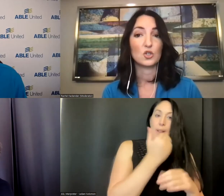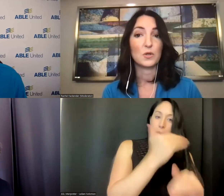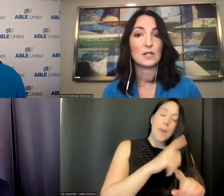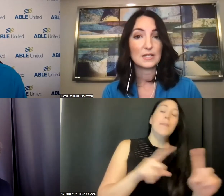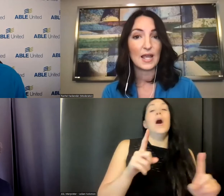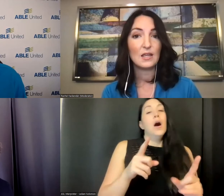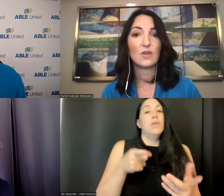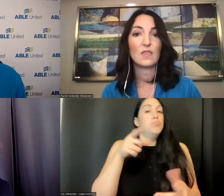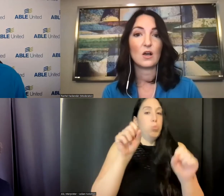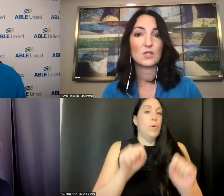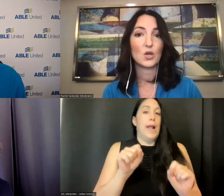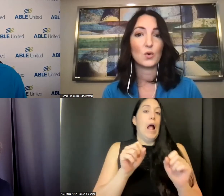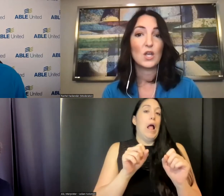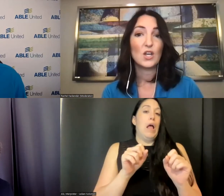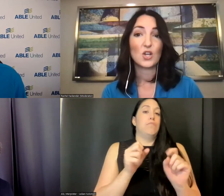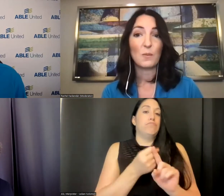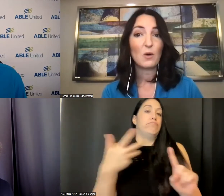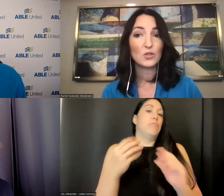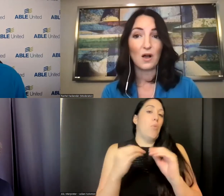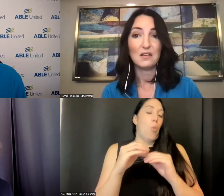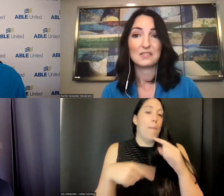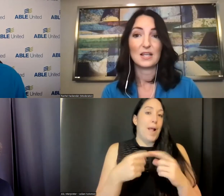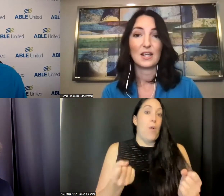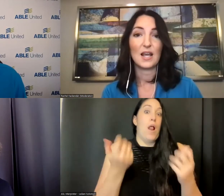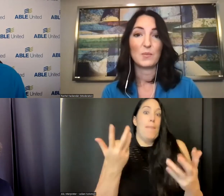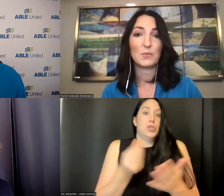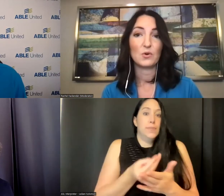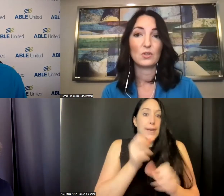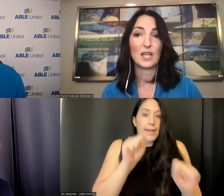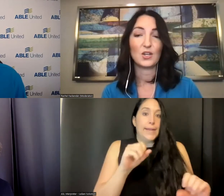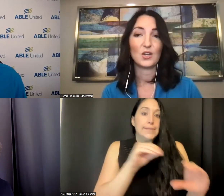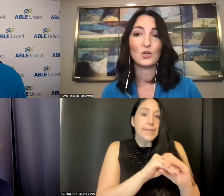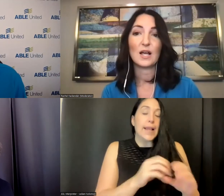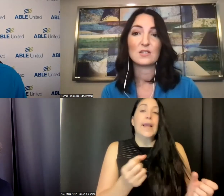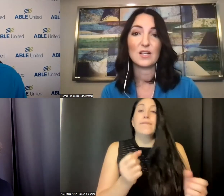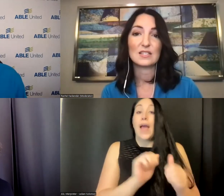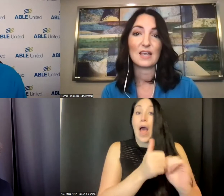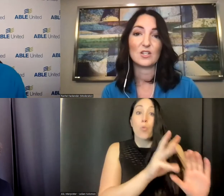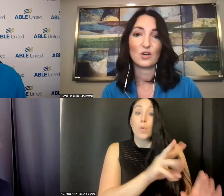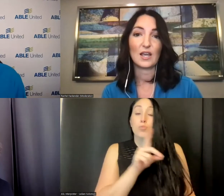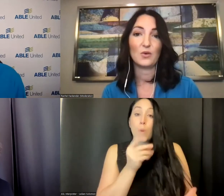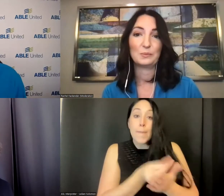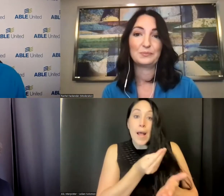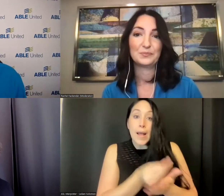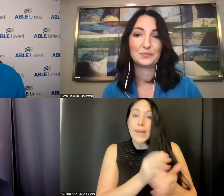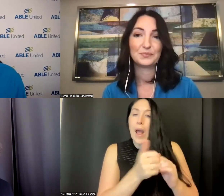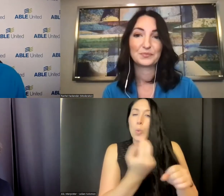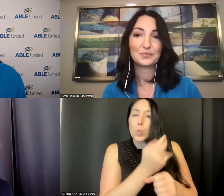can contribute and save, and then also talk about withdrawals and how people can utilize funds saved in their account.